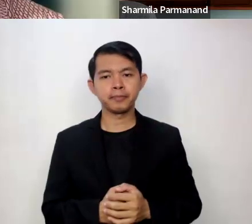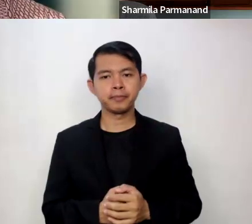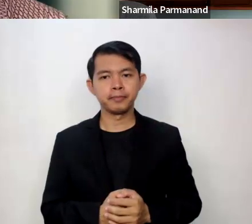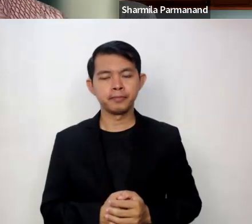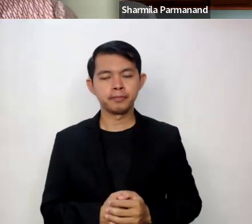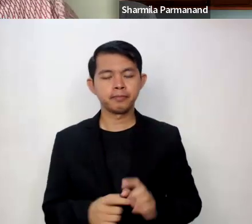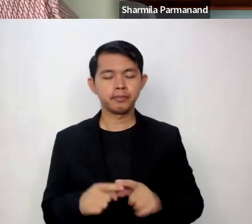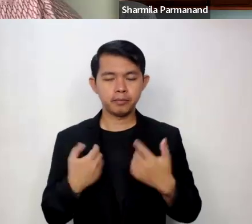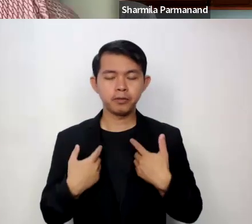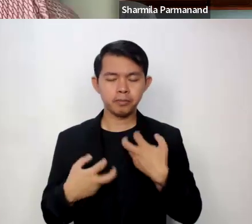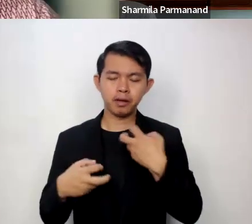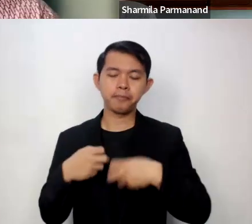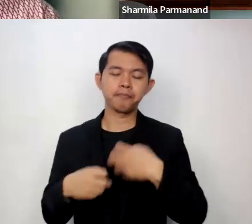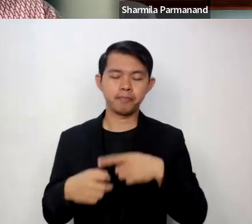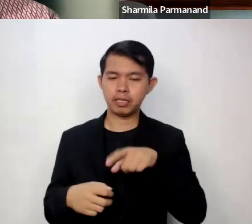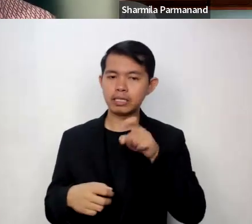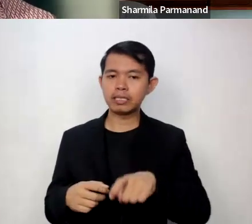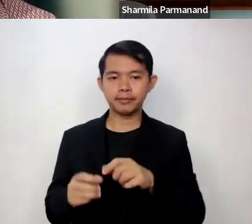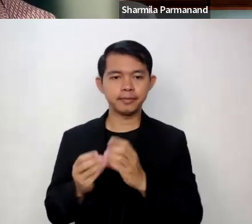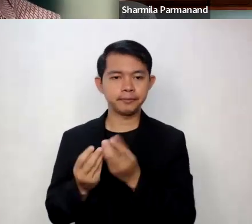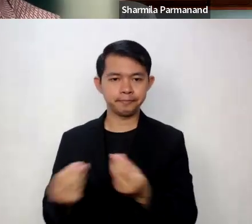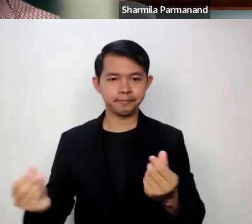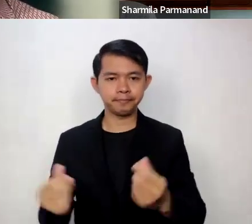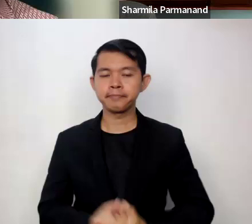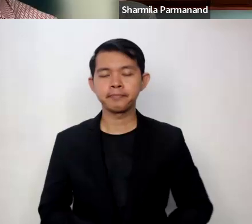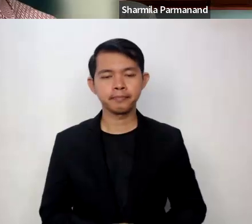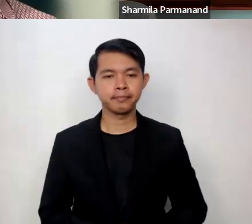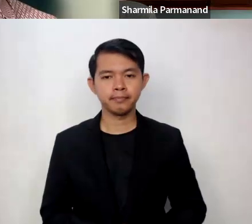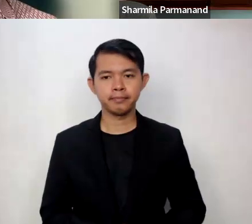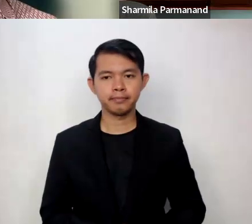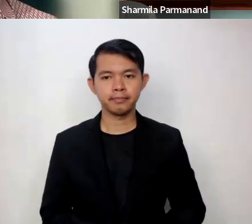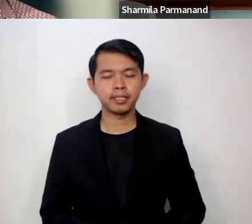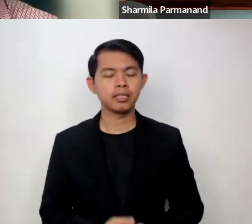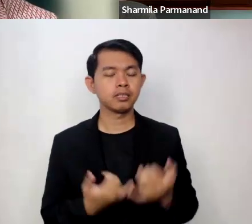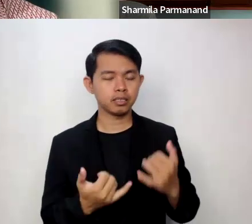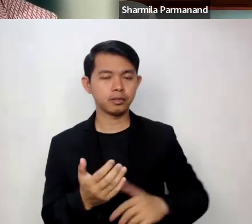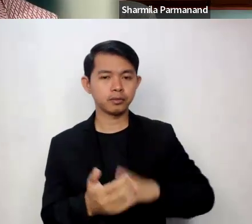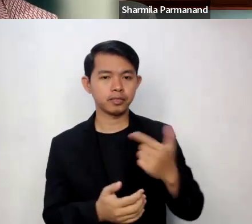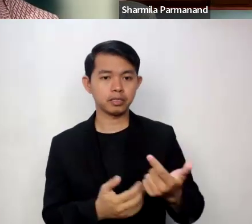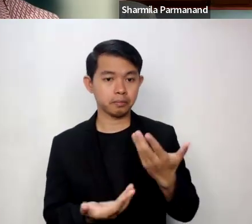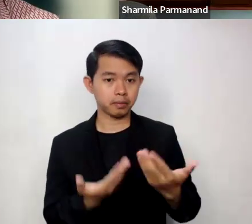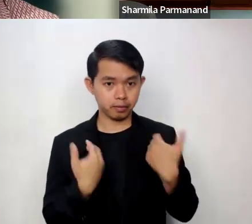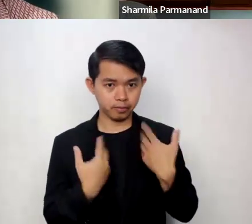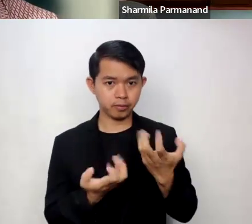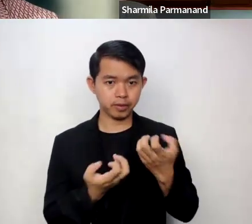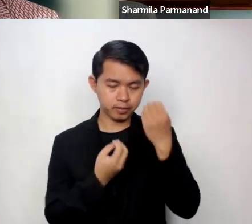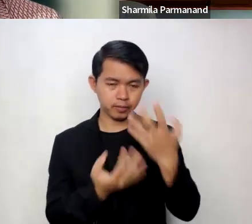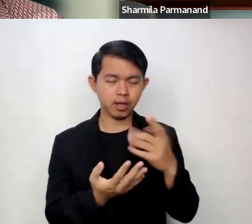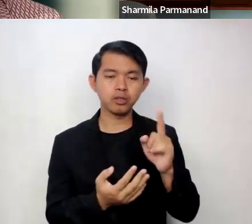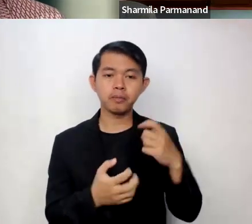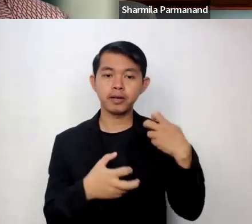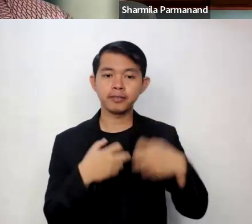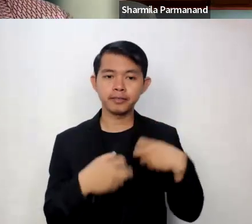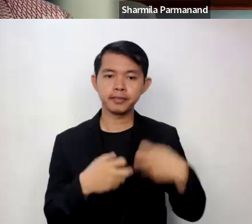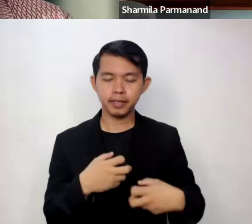unaddressed. No? Xavier, would you like to share, some of the challenges in your field terms of resisting or challenging